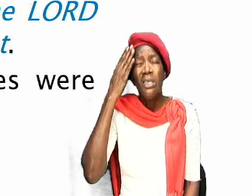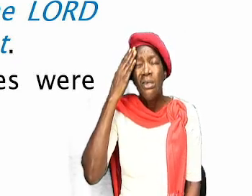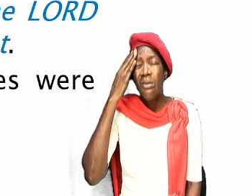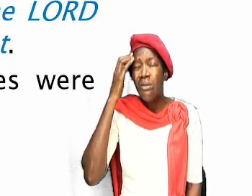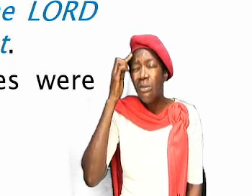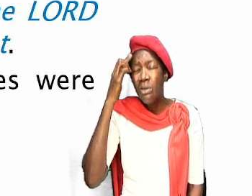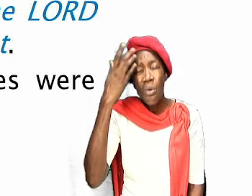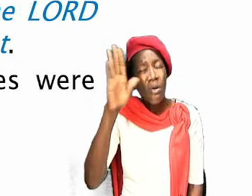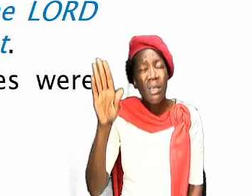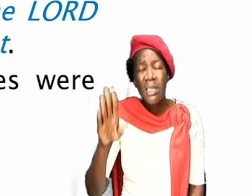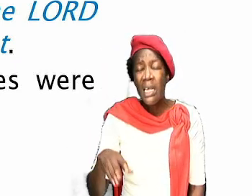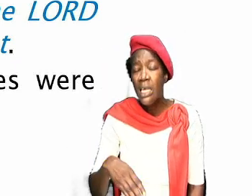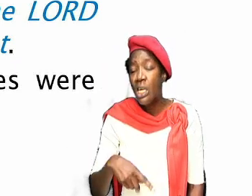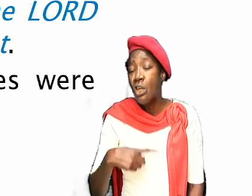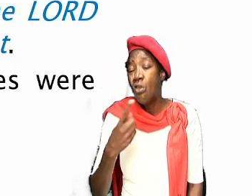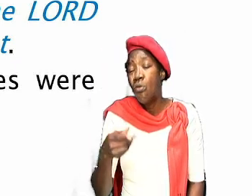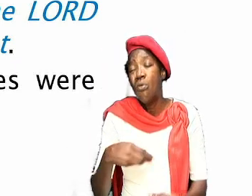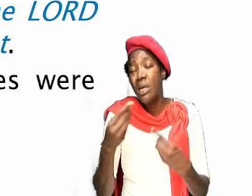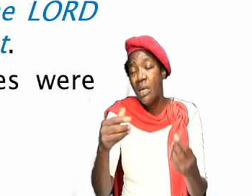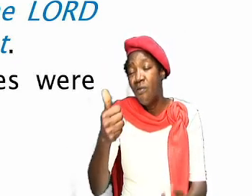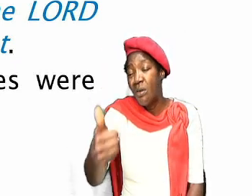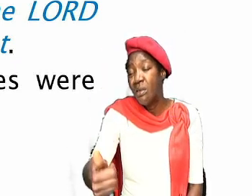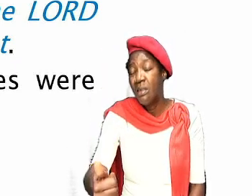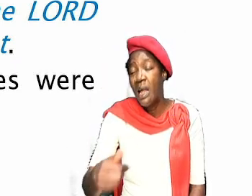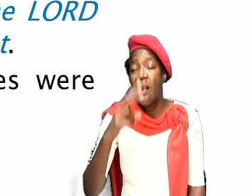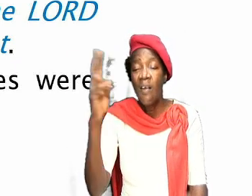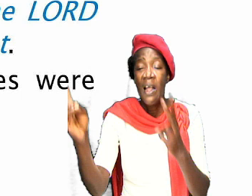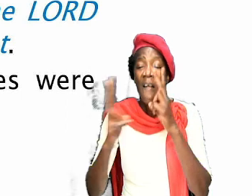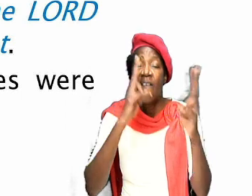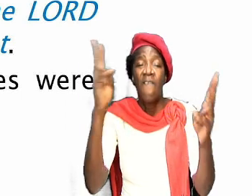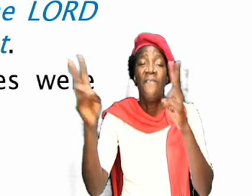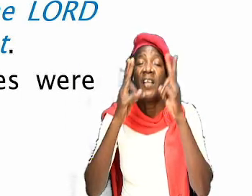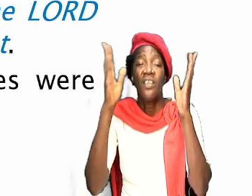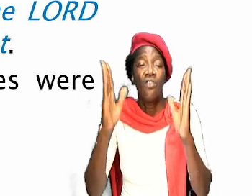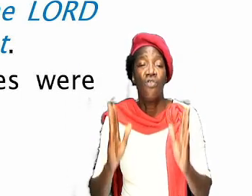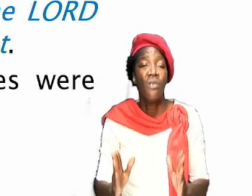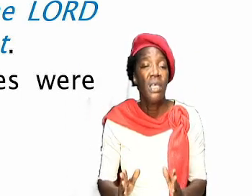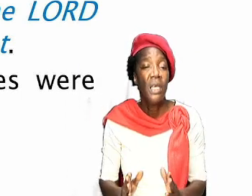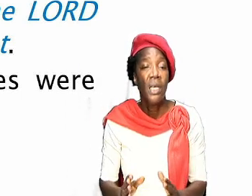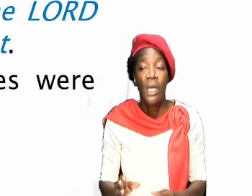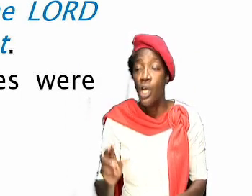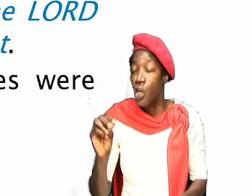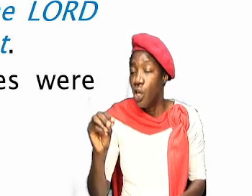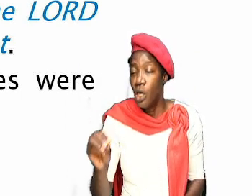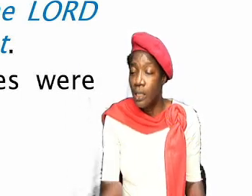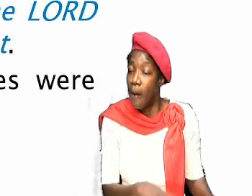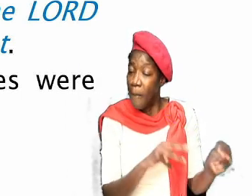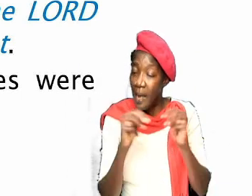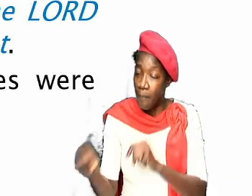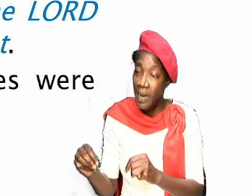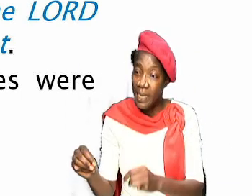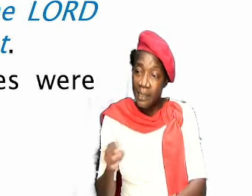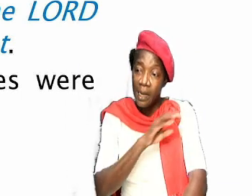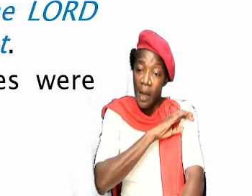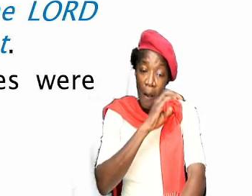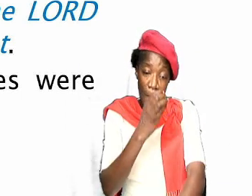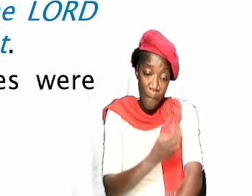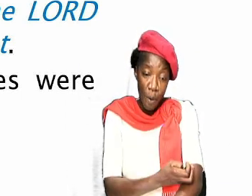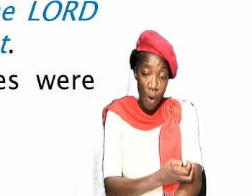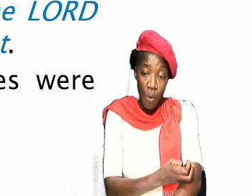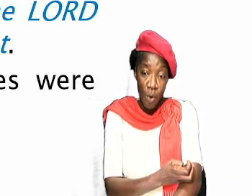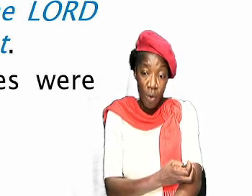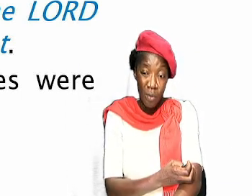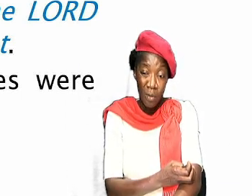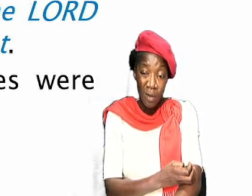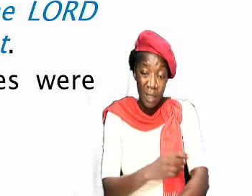give ourselves any form of victory. It's not by might, nor by power, but it is by the Spirit of the Lord.